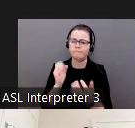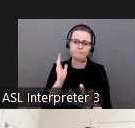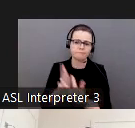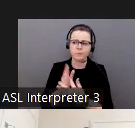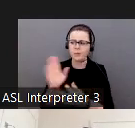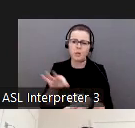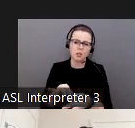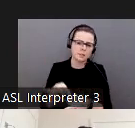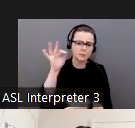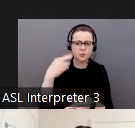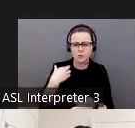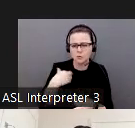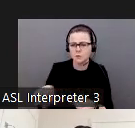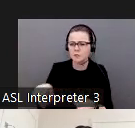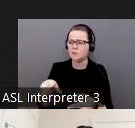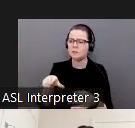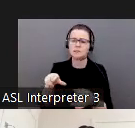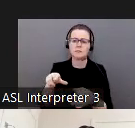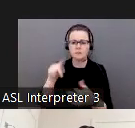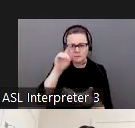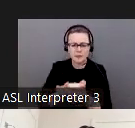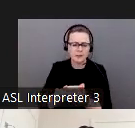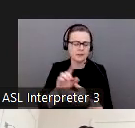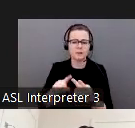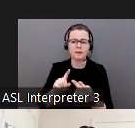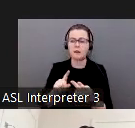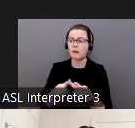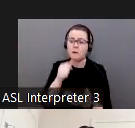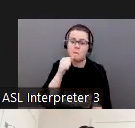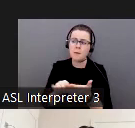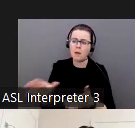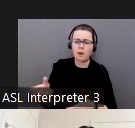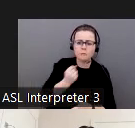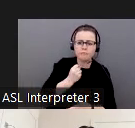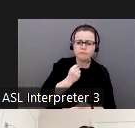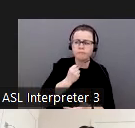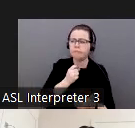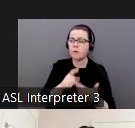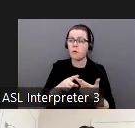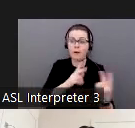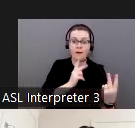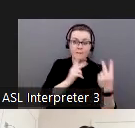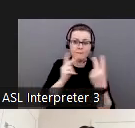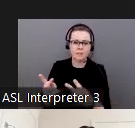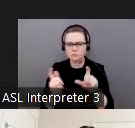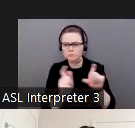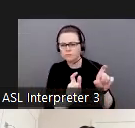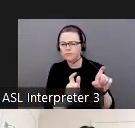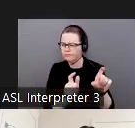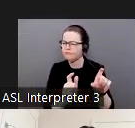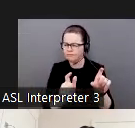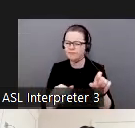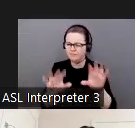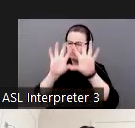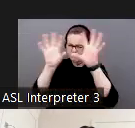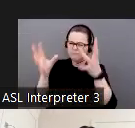or withholding access to visitors, as something to consider as part under the umbrella of abuse. Neglect, as well